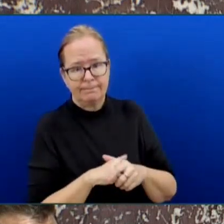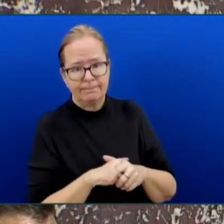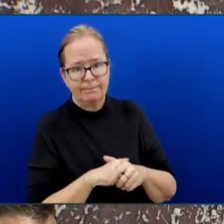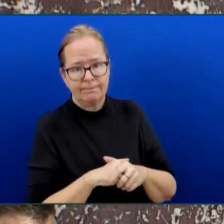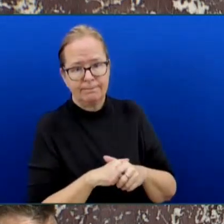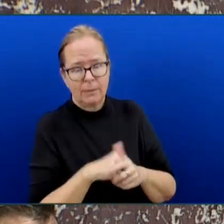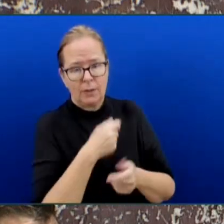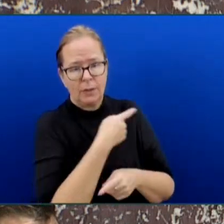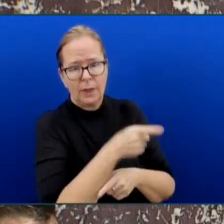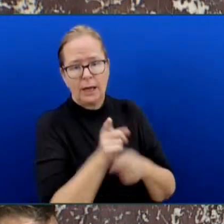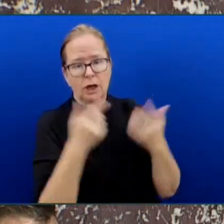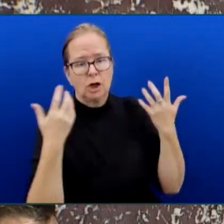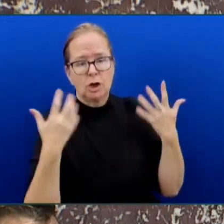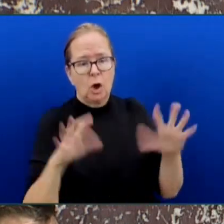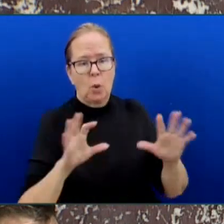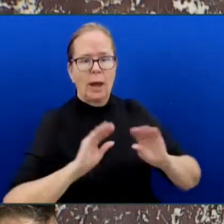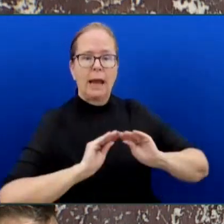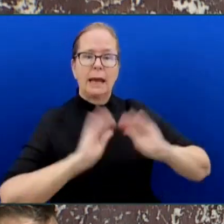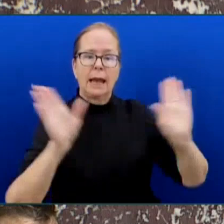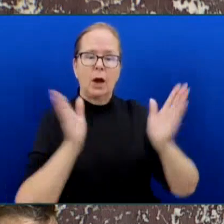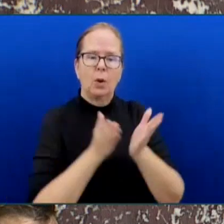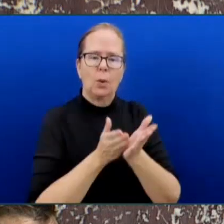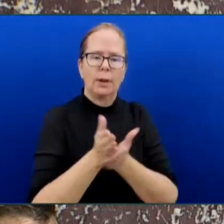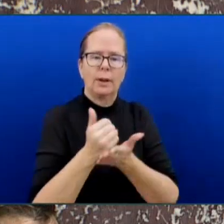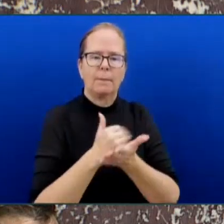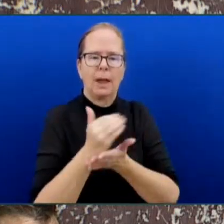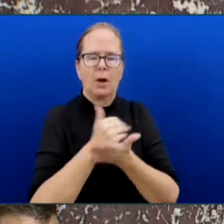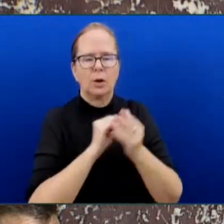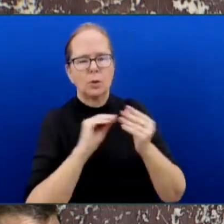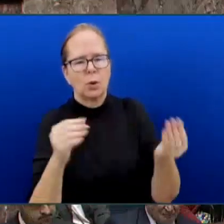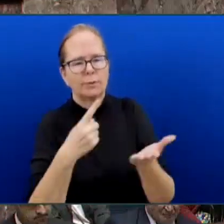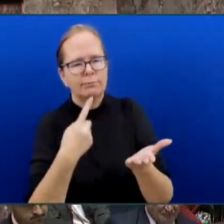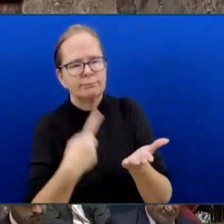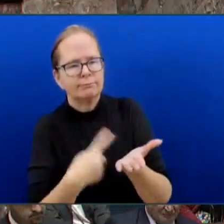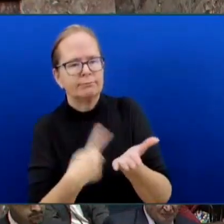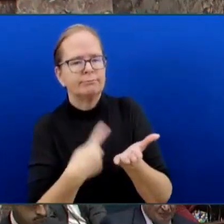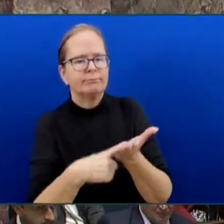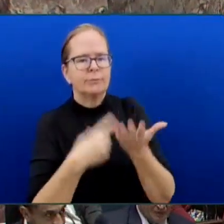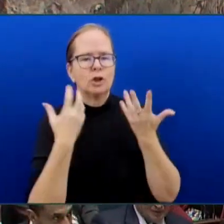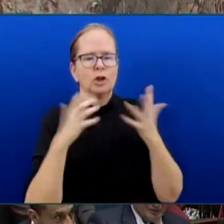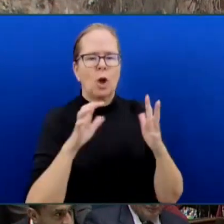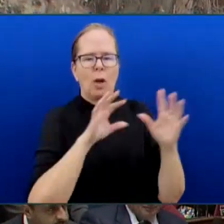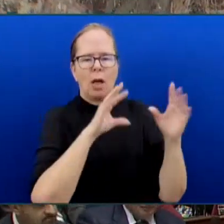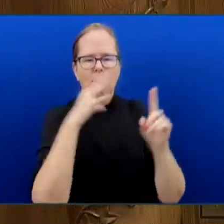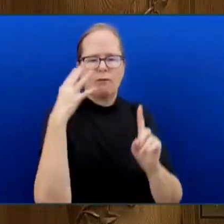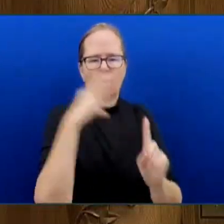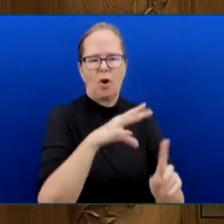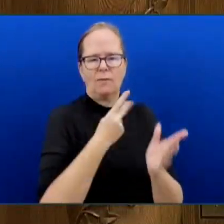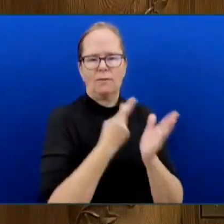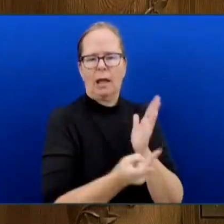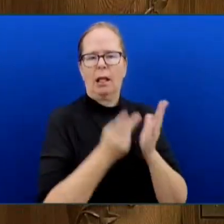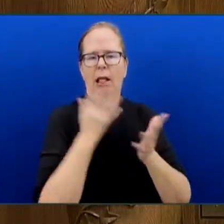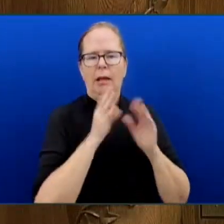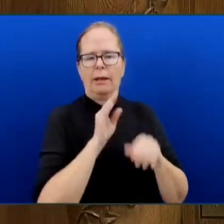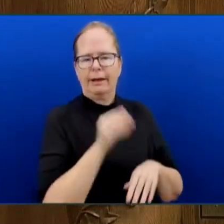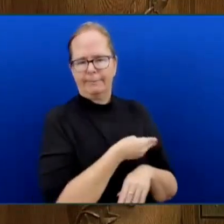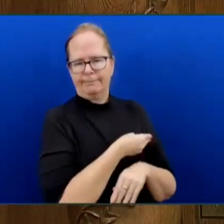any discussion around those failures. The bell ends the question period.